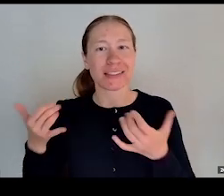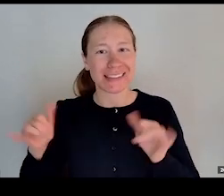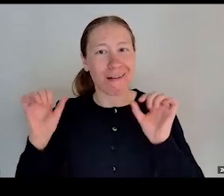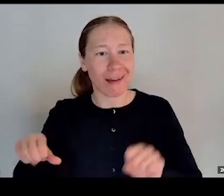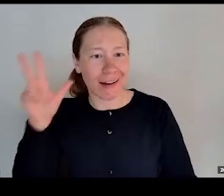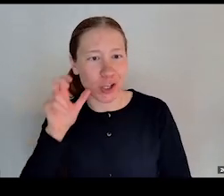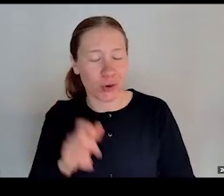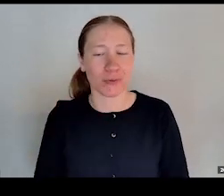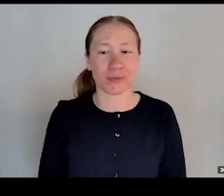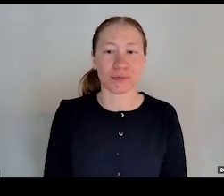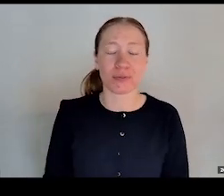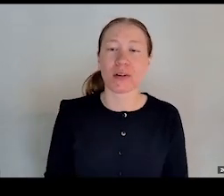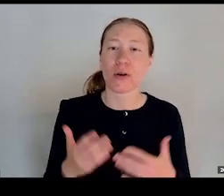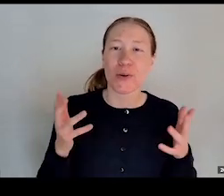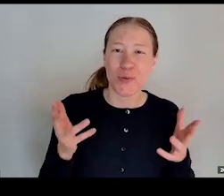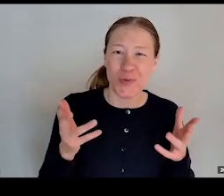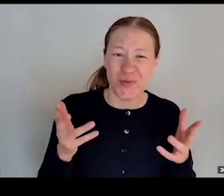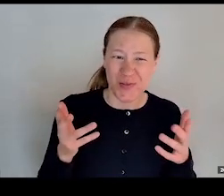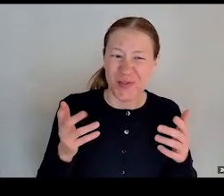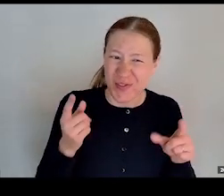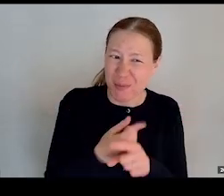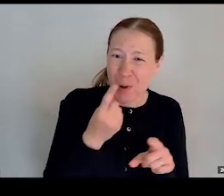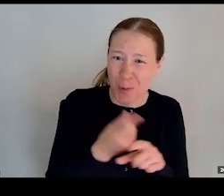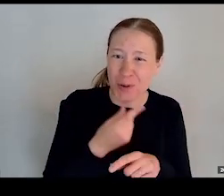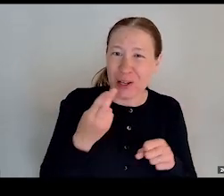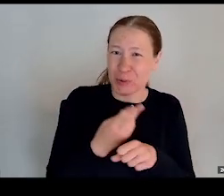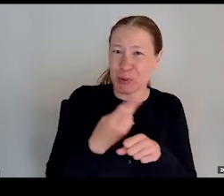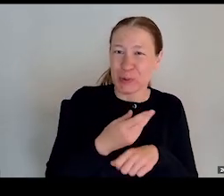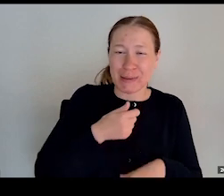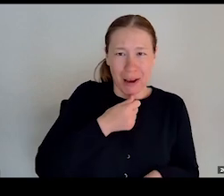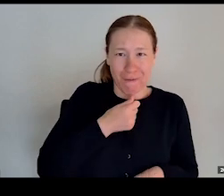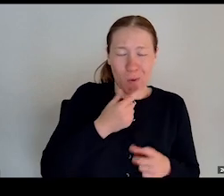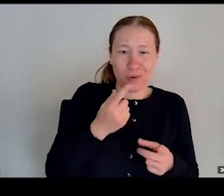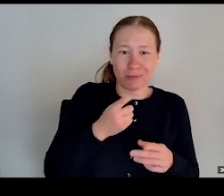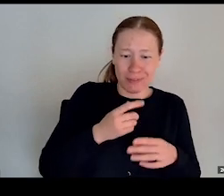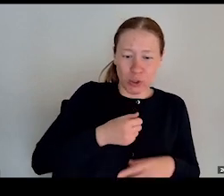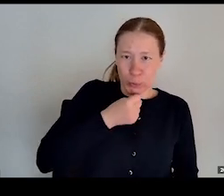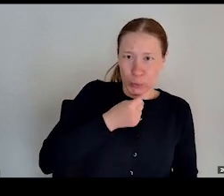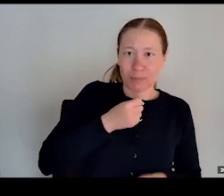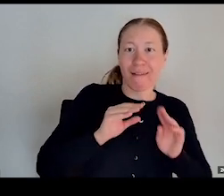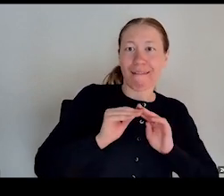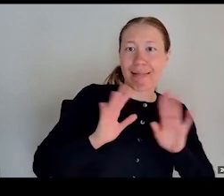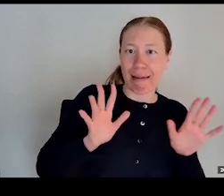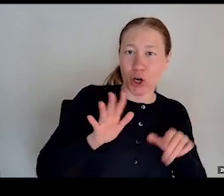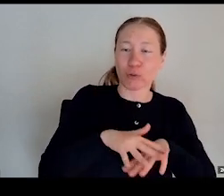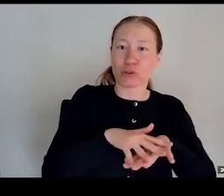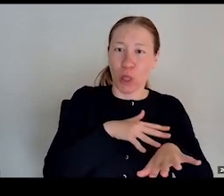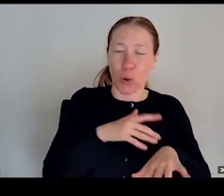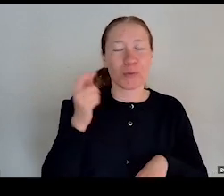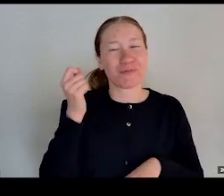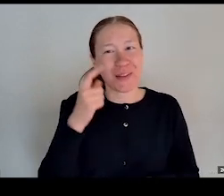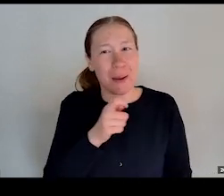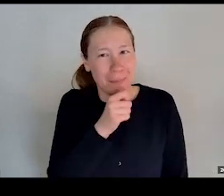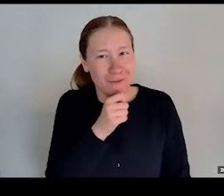want to please take care to use the microphone correctly by holding it close to your mouth and speaking clearly and slowly. Microphones can take